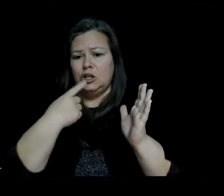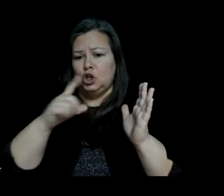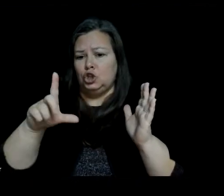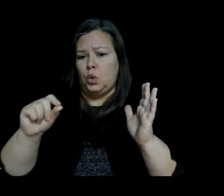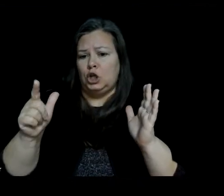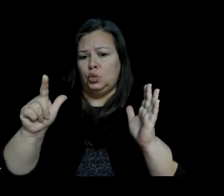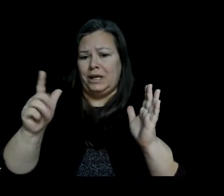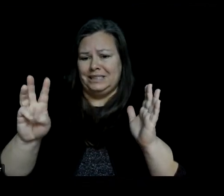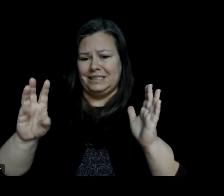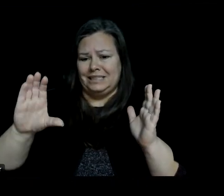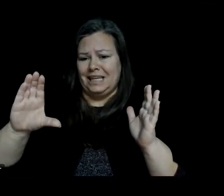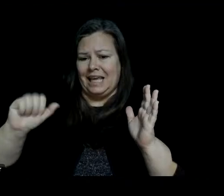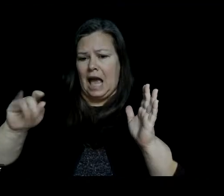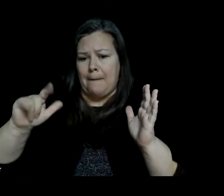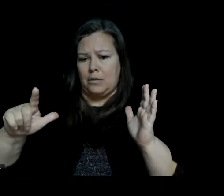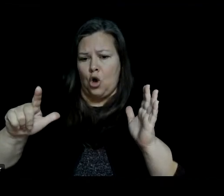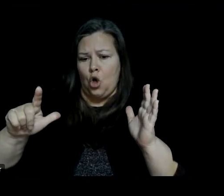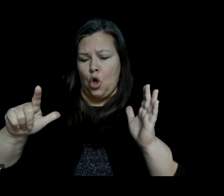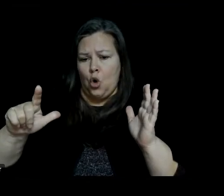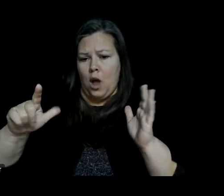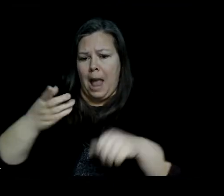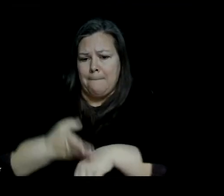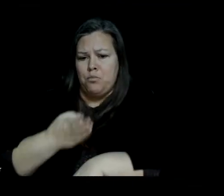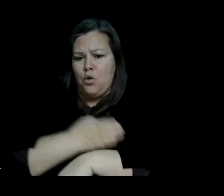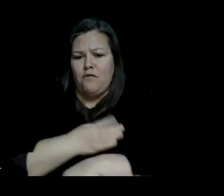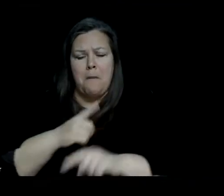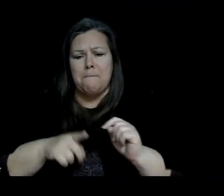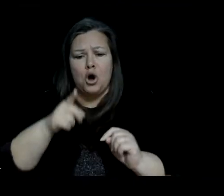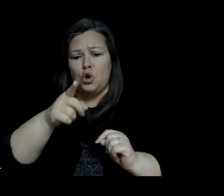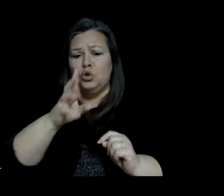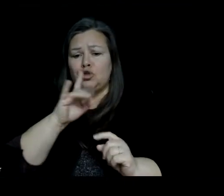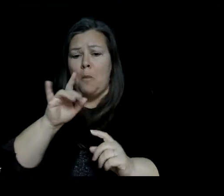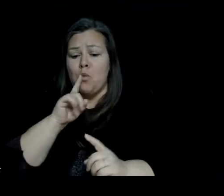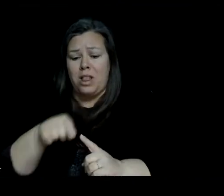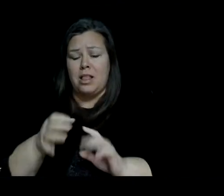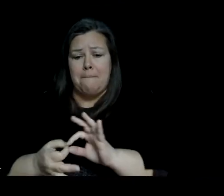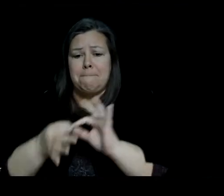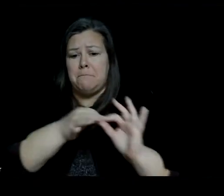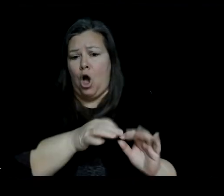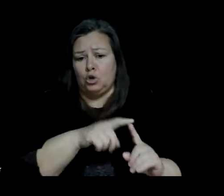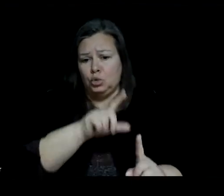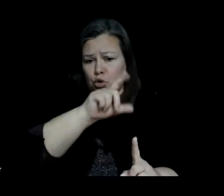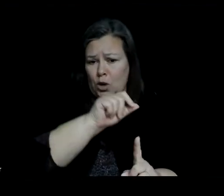but we're referring to it over under 25, is that correct?